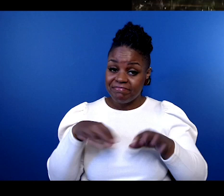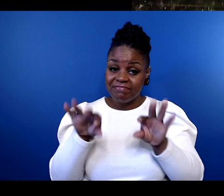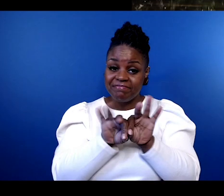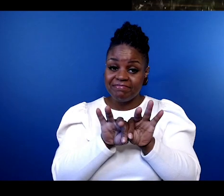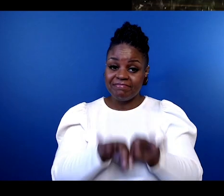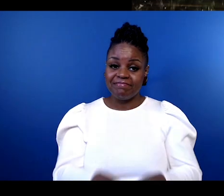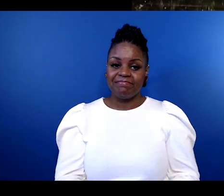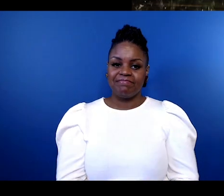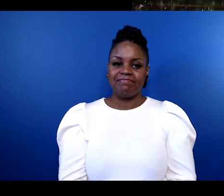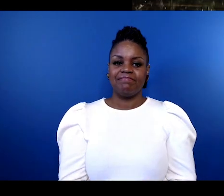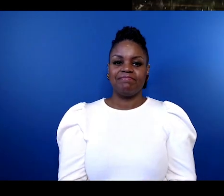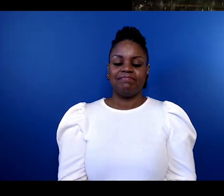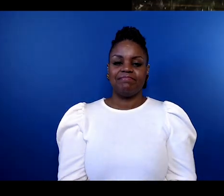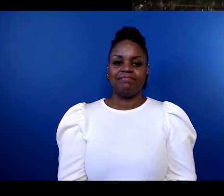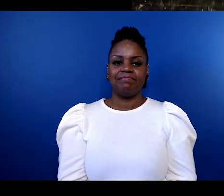Namaste.